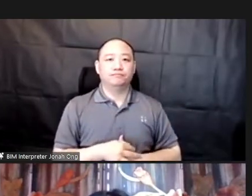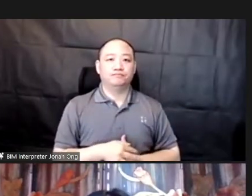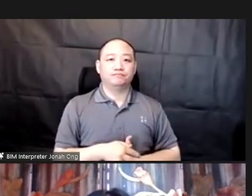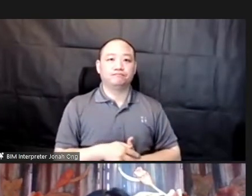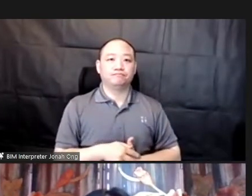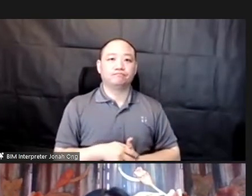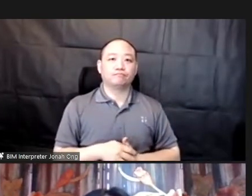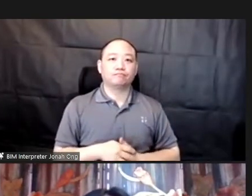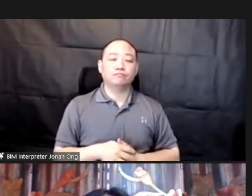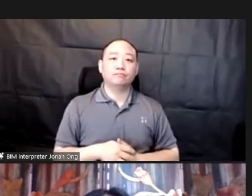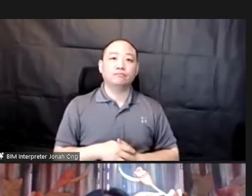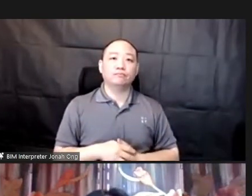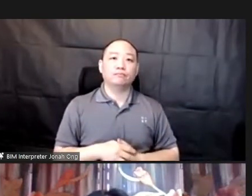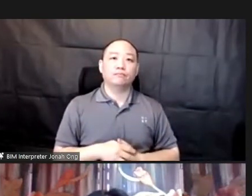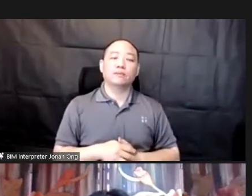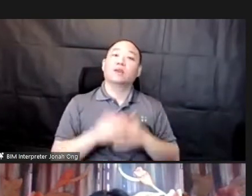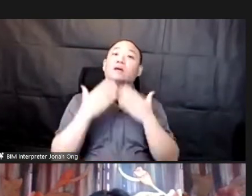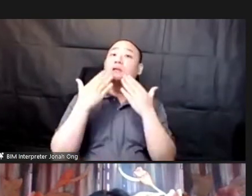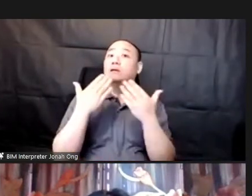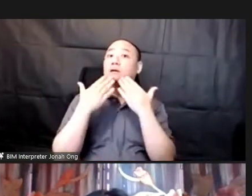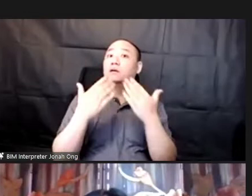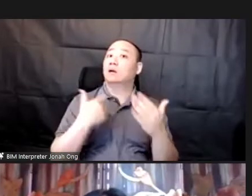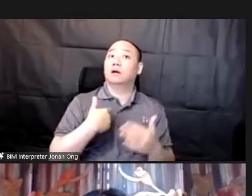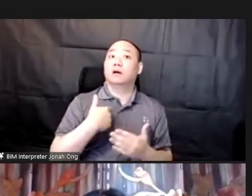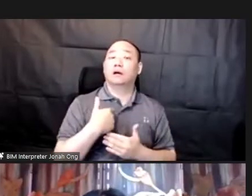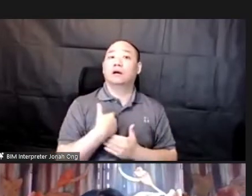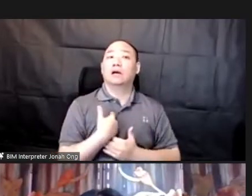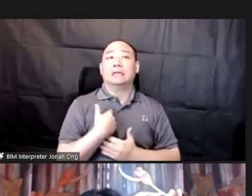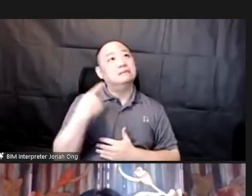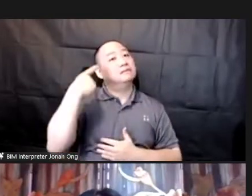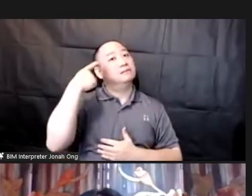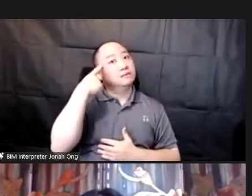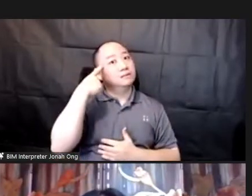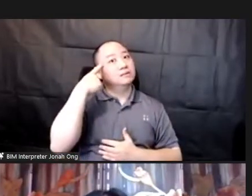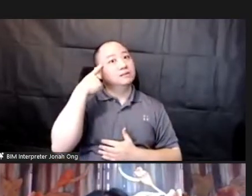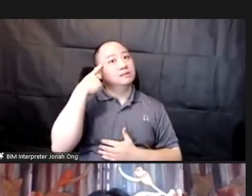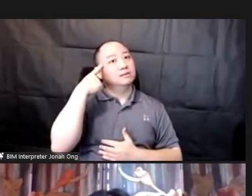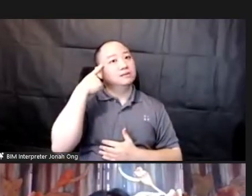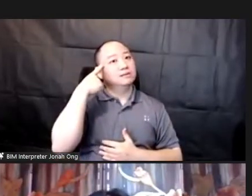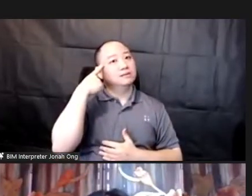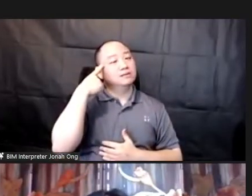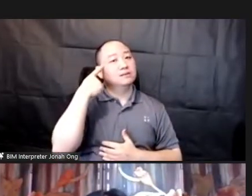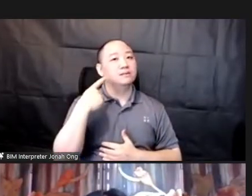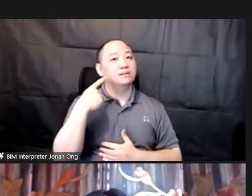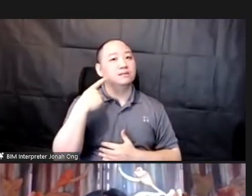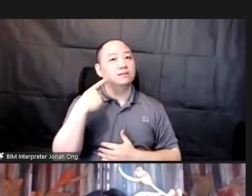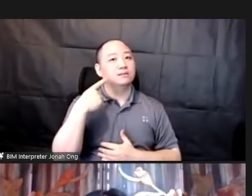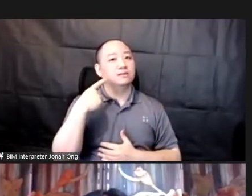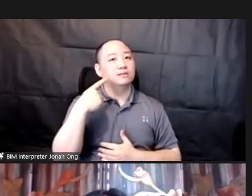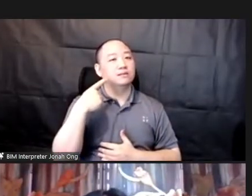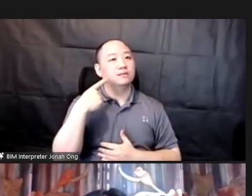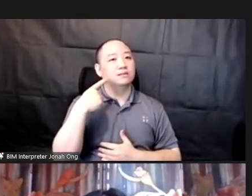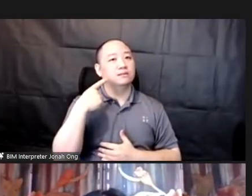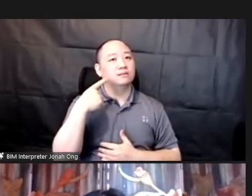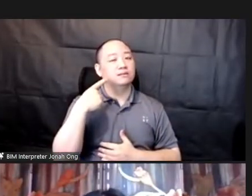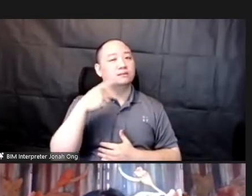All right, thank you so much, Jason. I guess, like, just to, because the question is, I guess, a bit similar on the